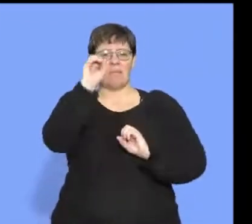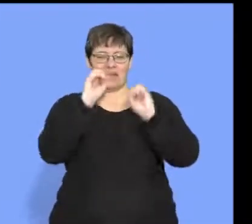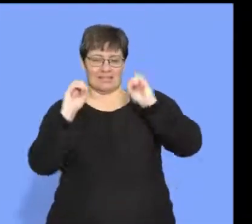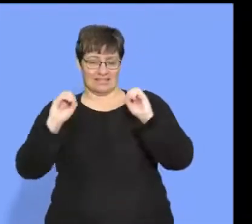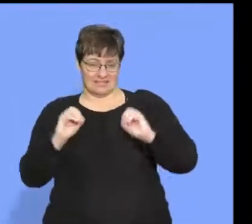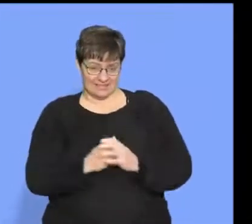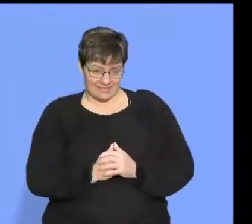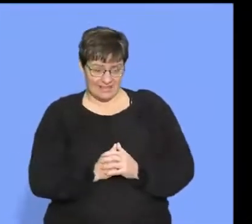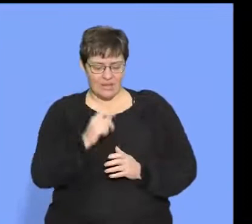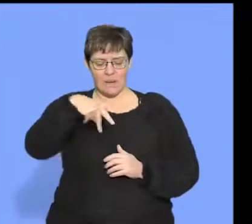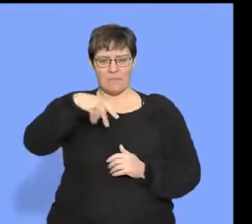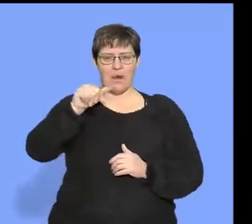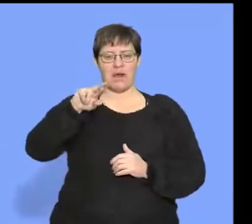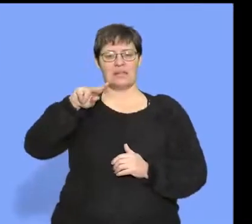particle.